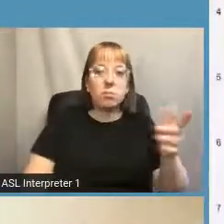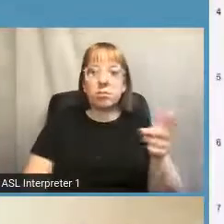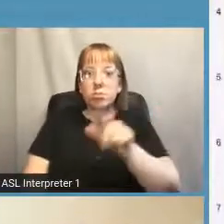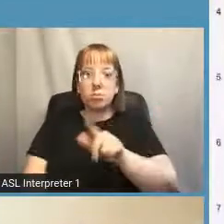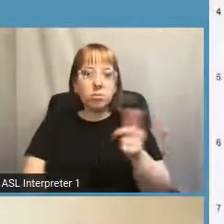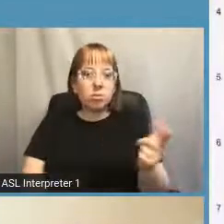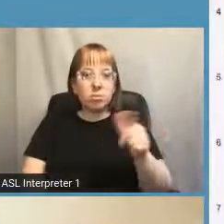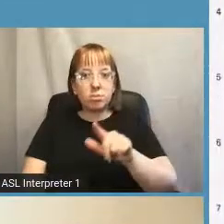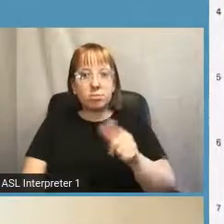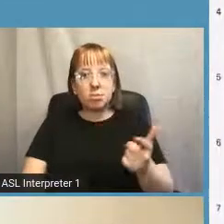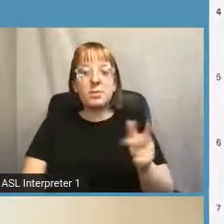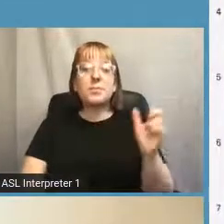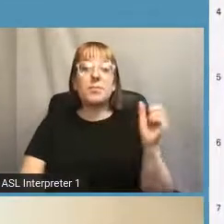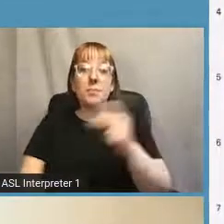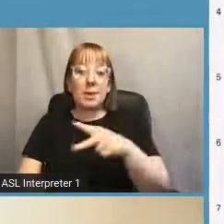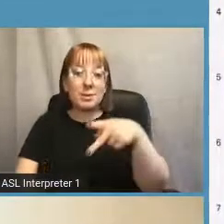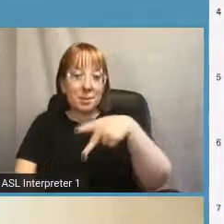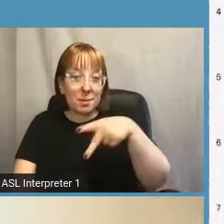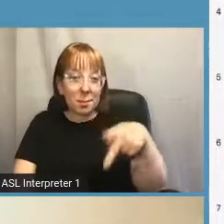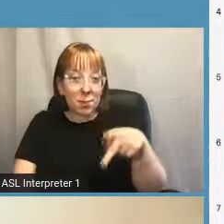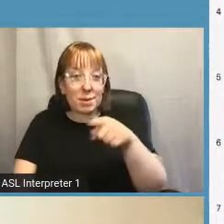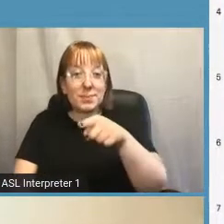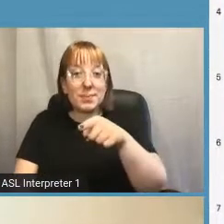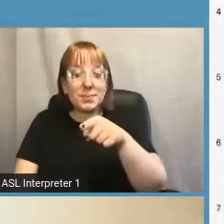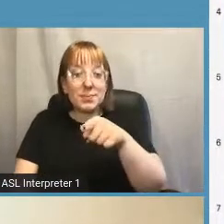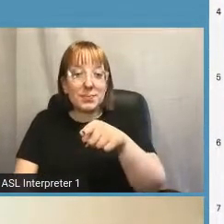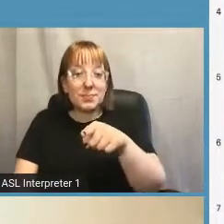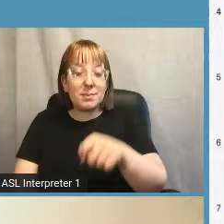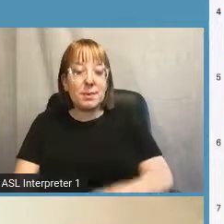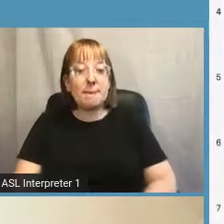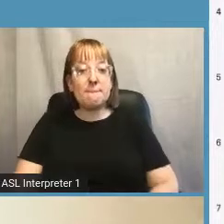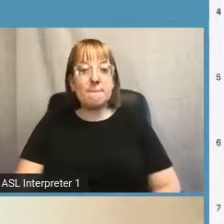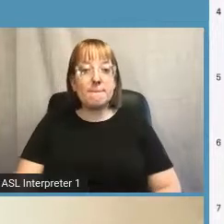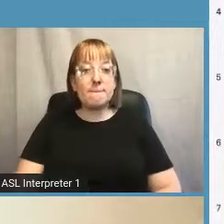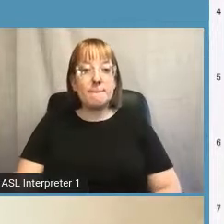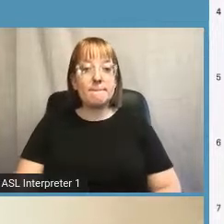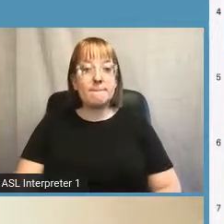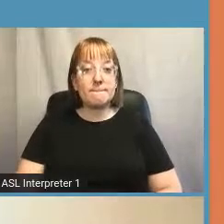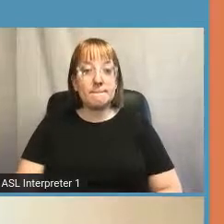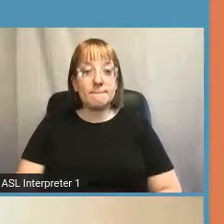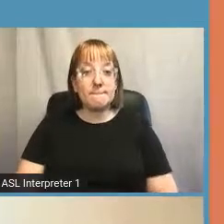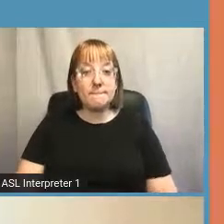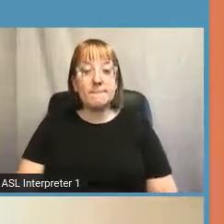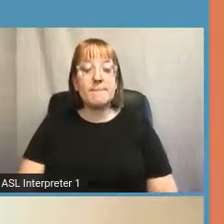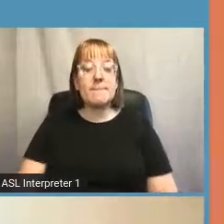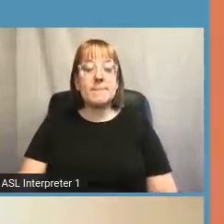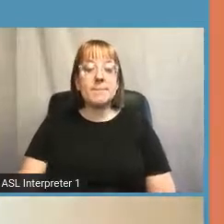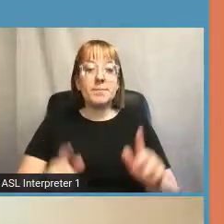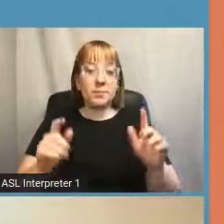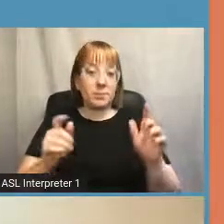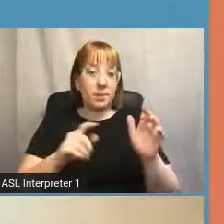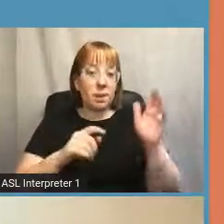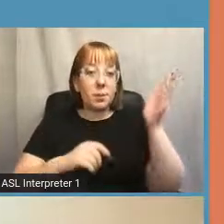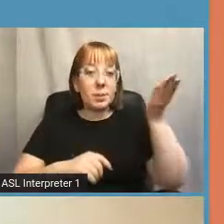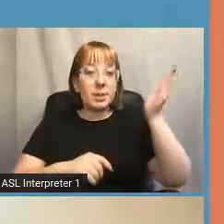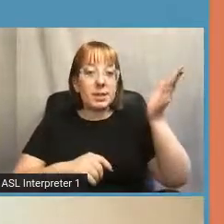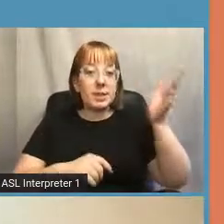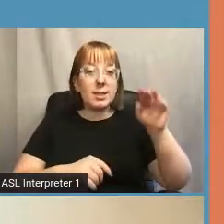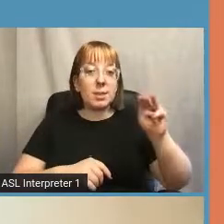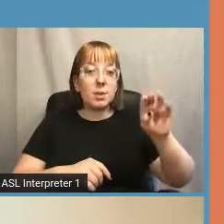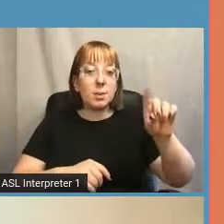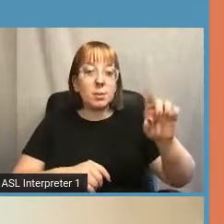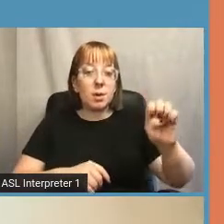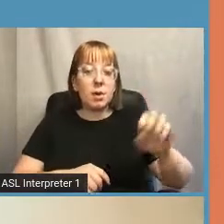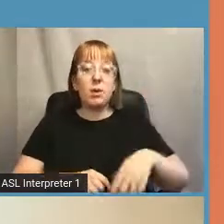So we're back here and getting presentation mode. And so one of the differences in